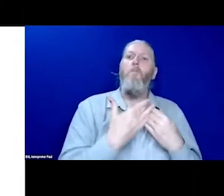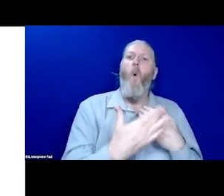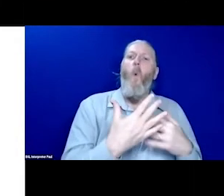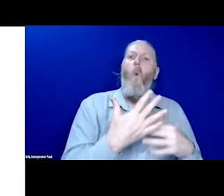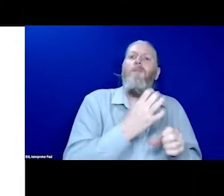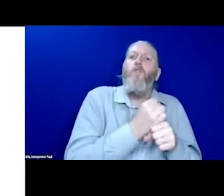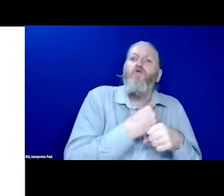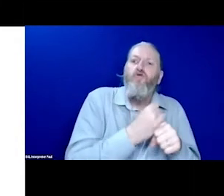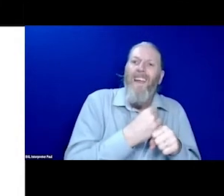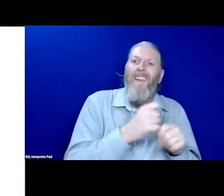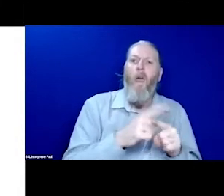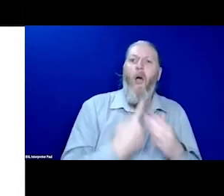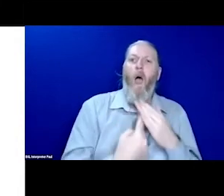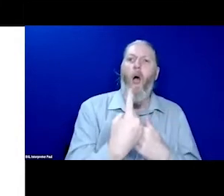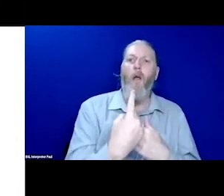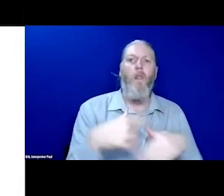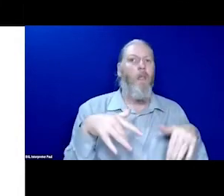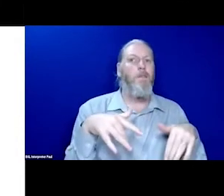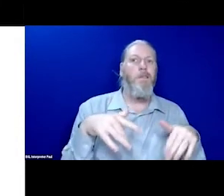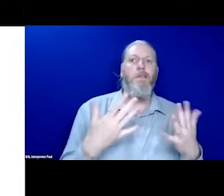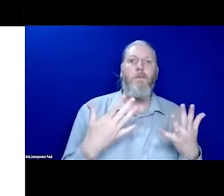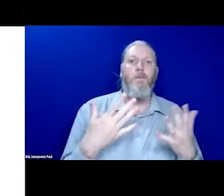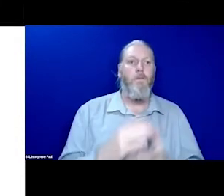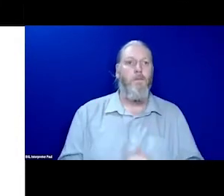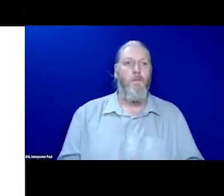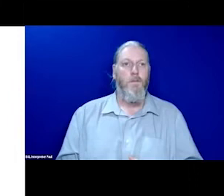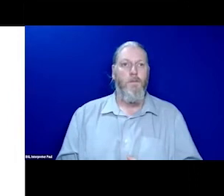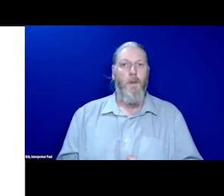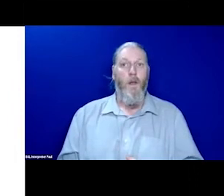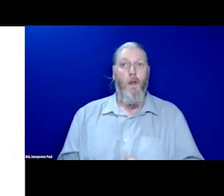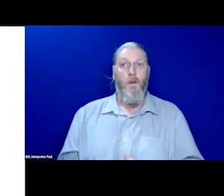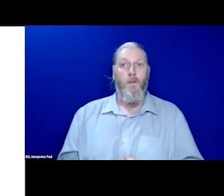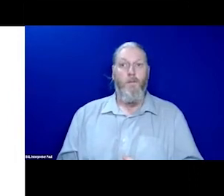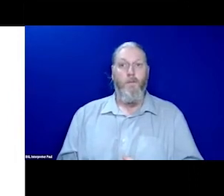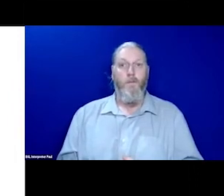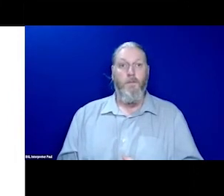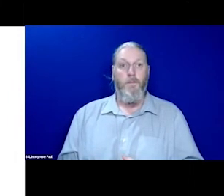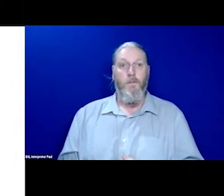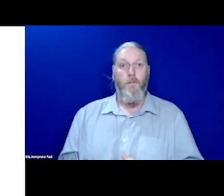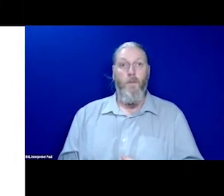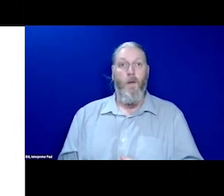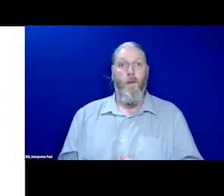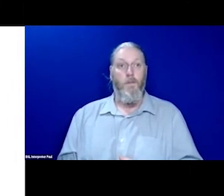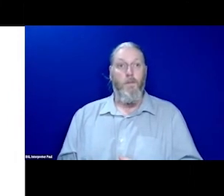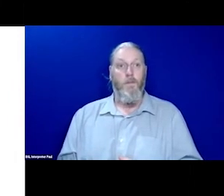And if we look at this, so okay, we can go to the next slide.